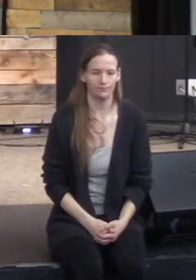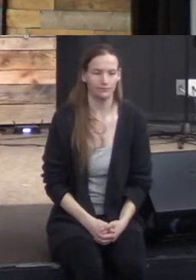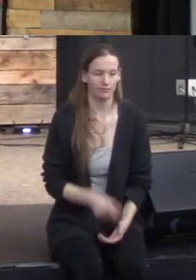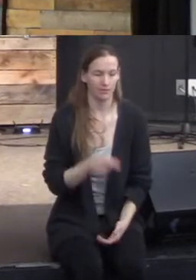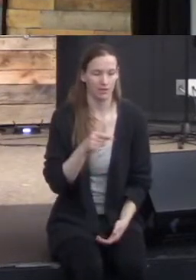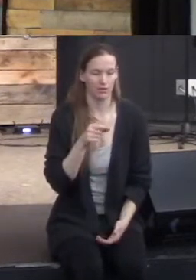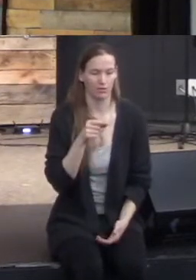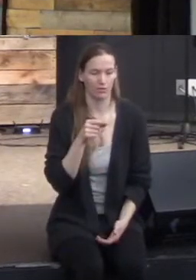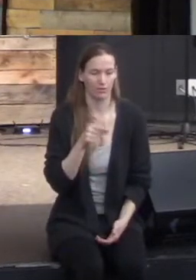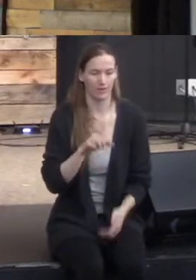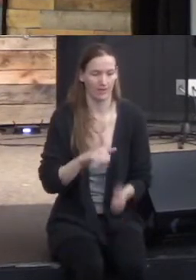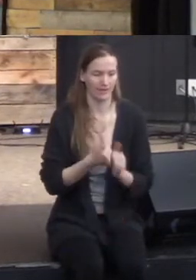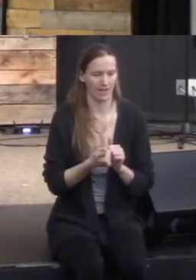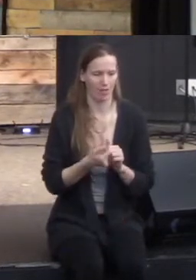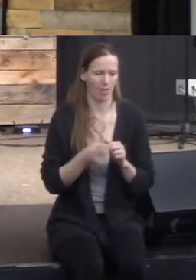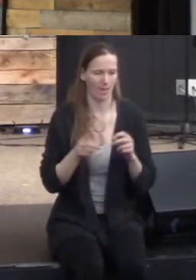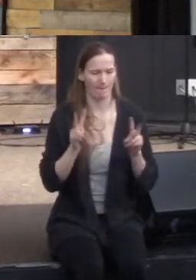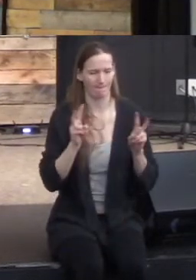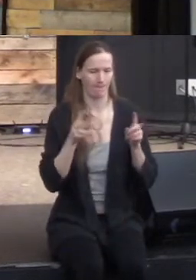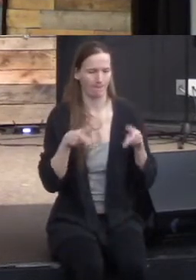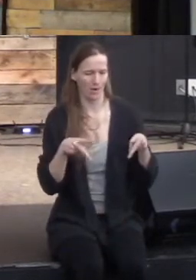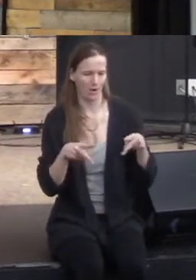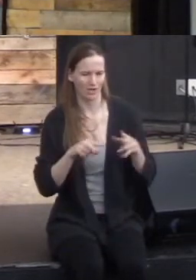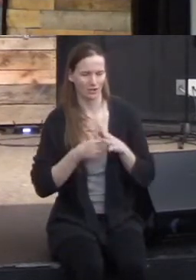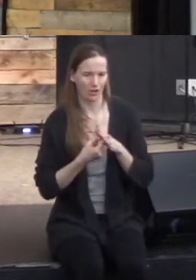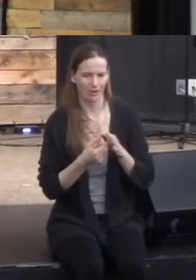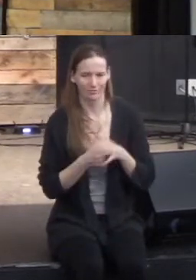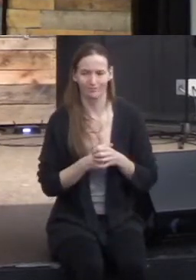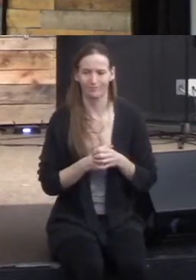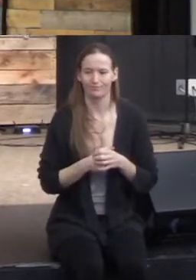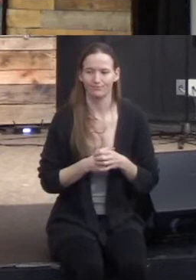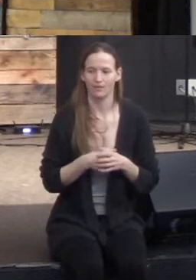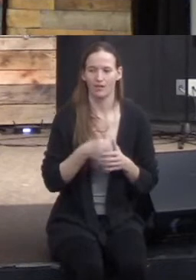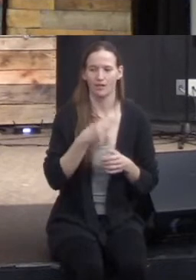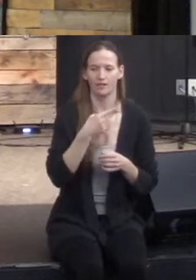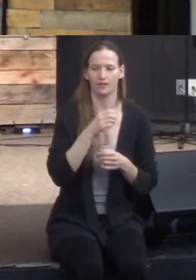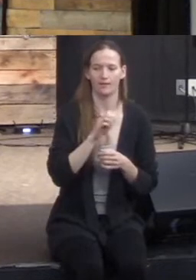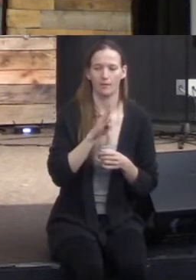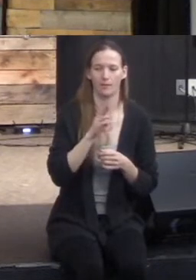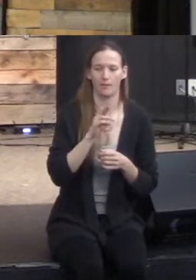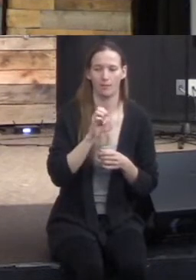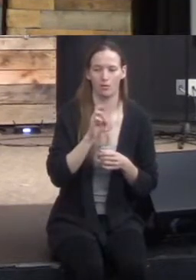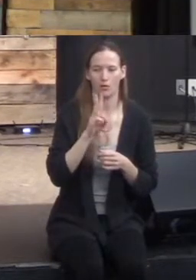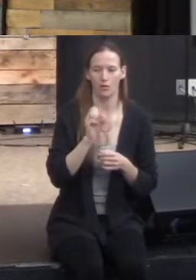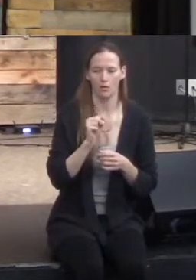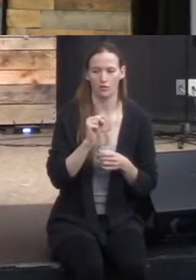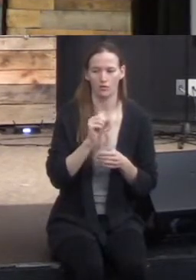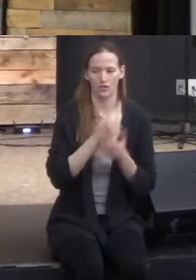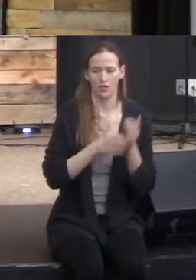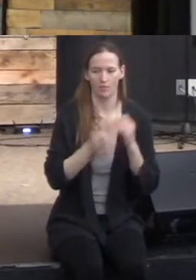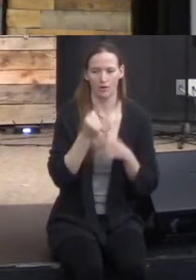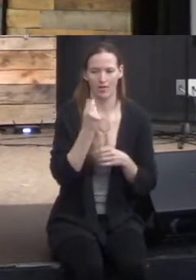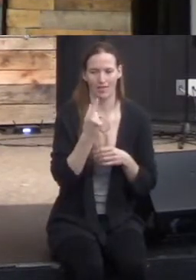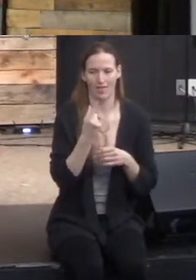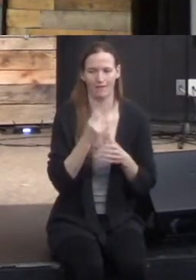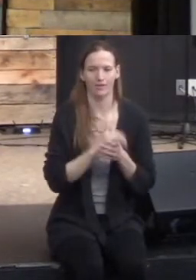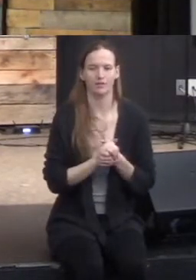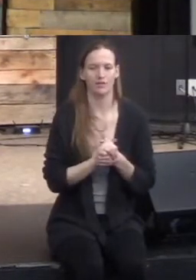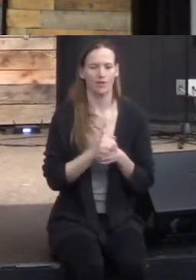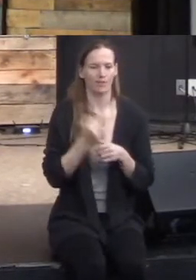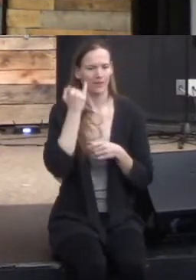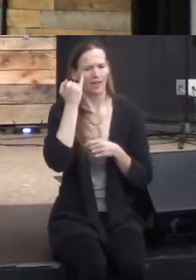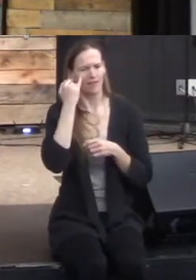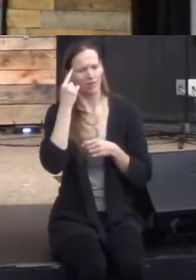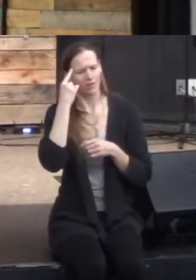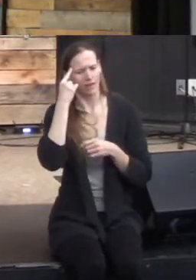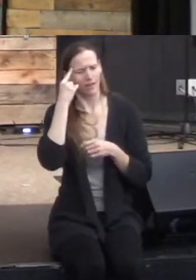this whole party got started. Hebrews chapter 11, the Hall of Fame of Faith. If you ever kind of going, I just need to be inspired